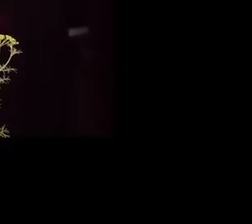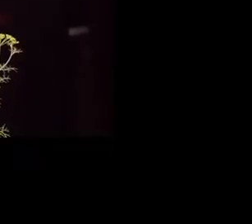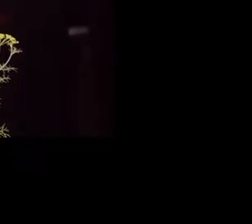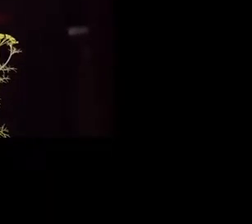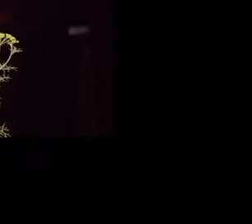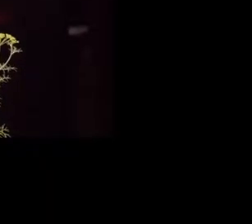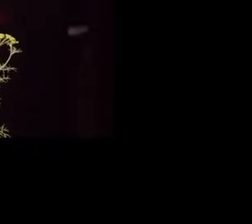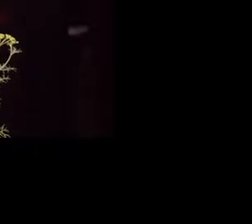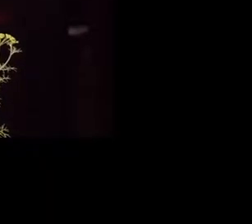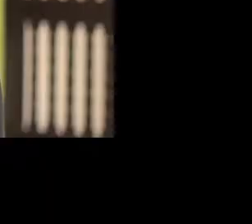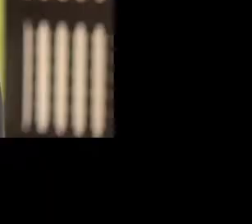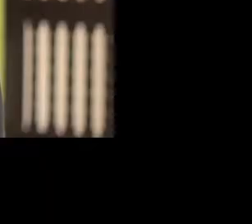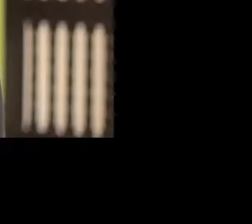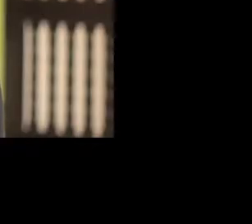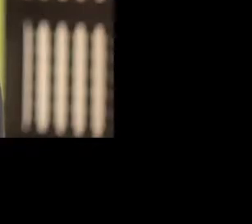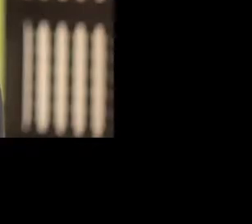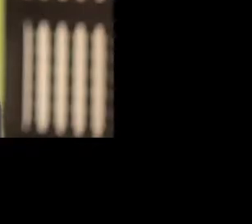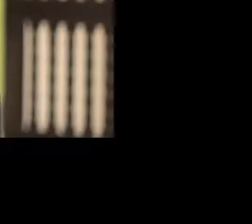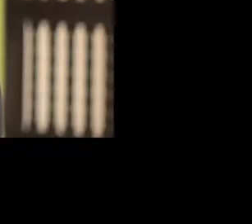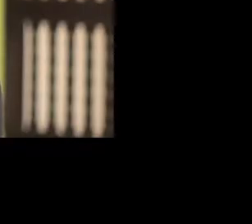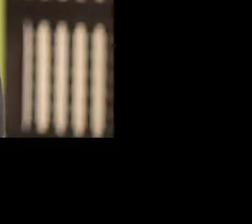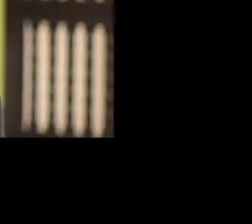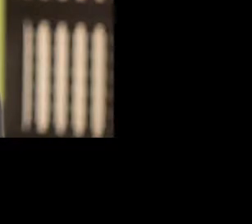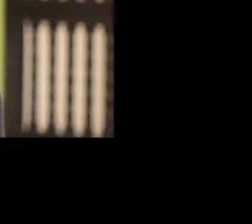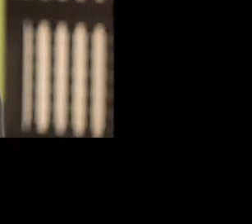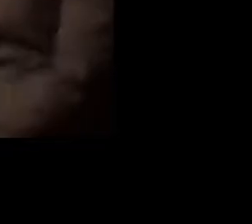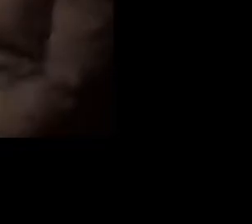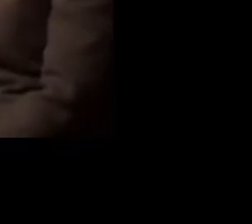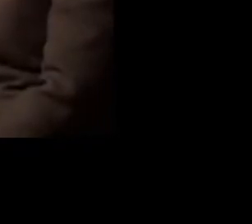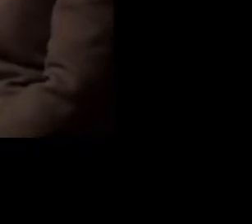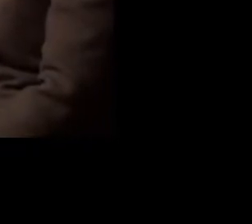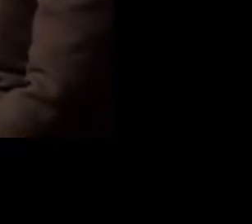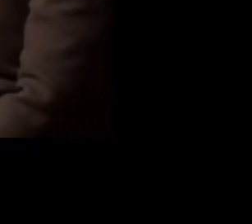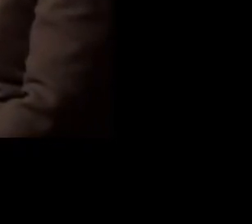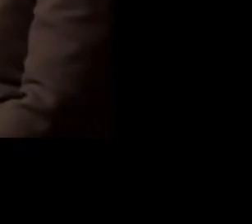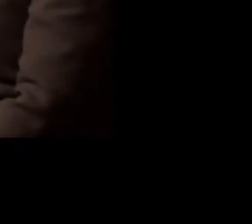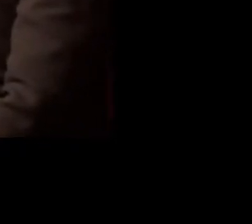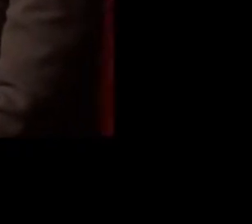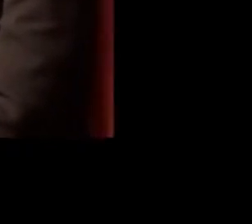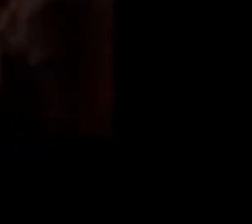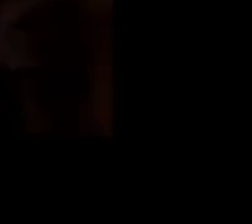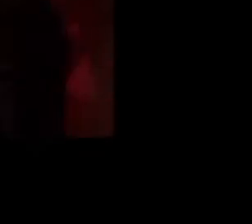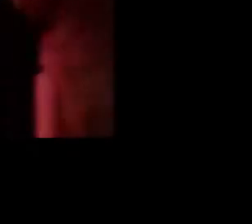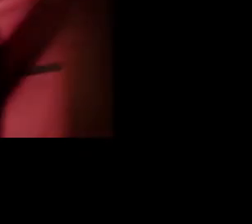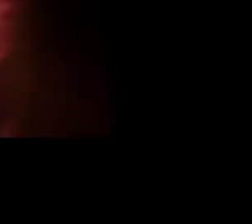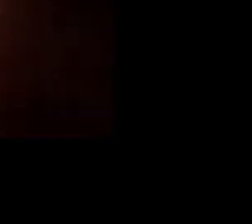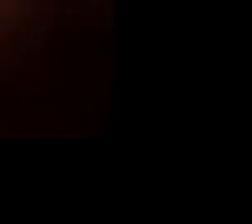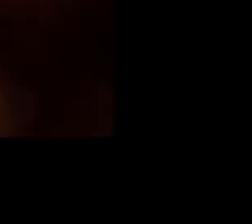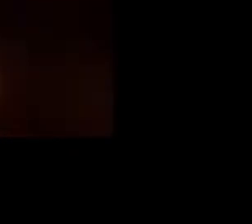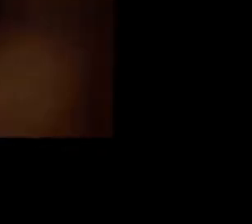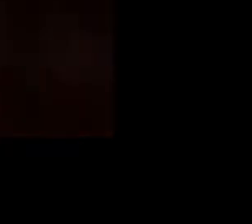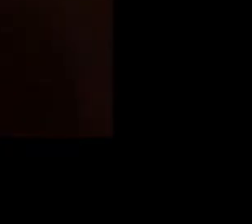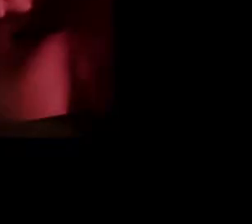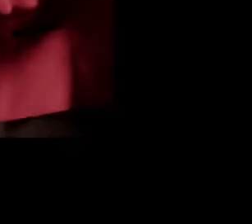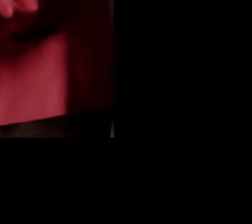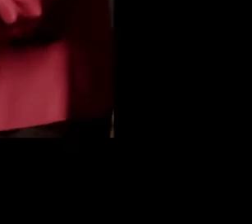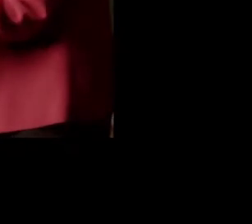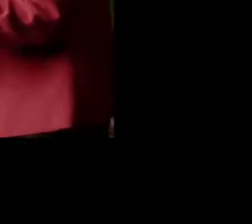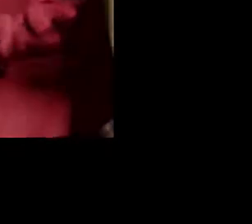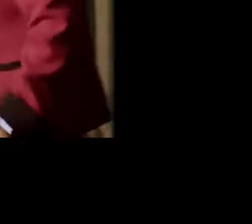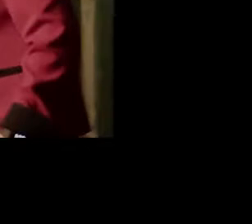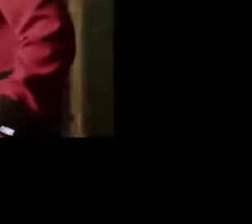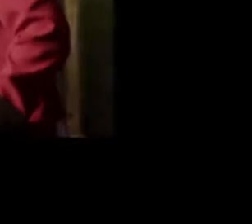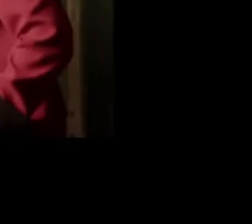And there was the beautiful moment where I watched Marisela's face when the Vice President and